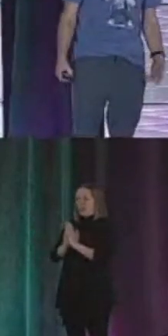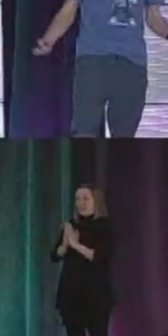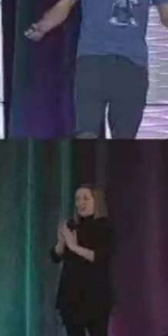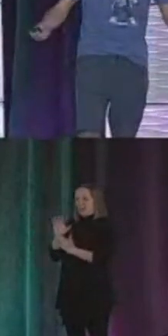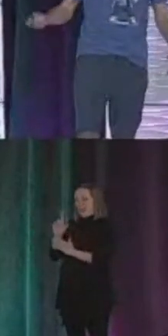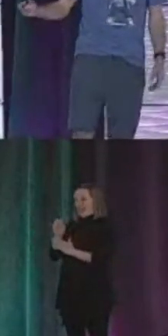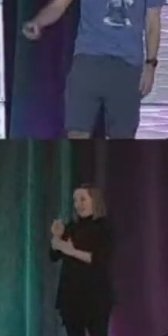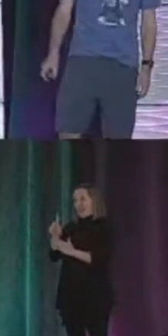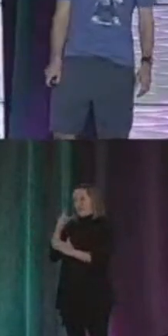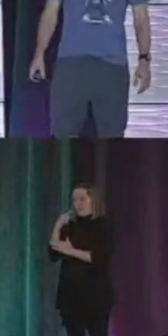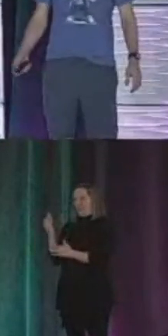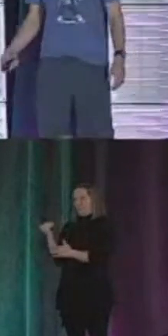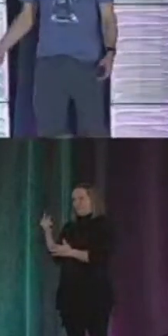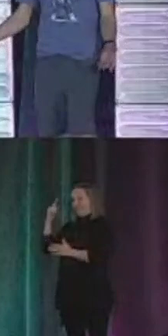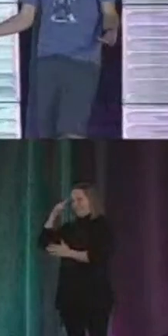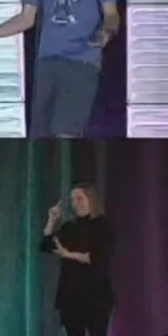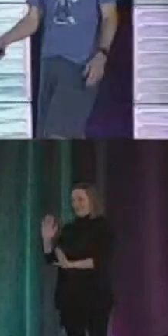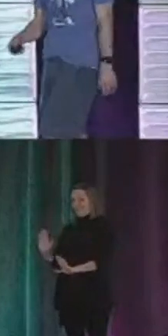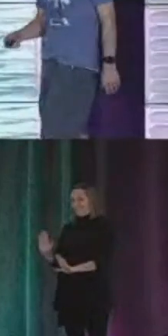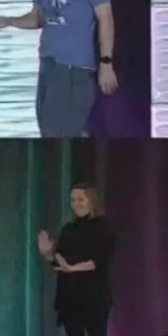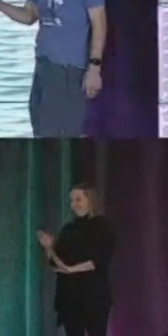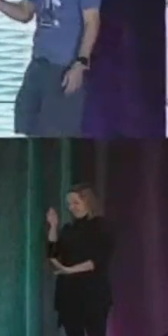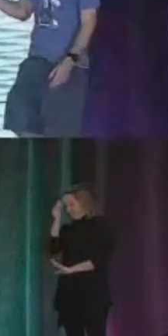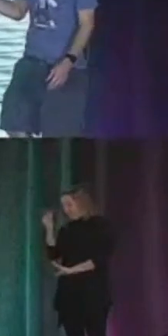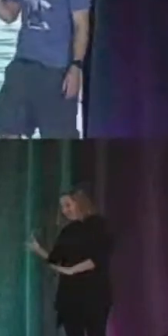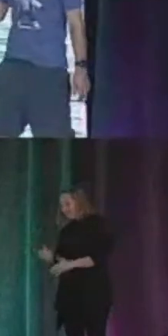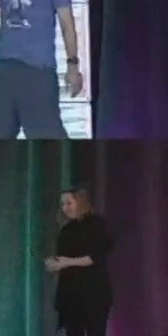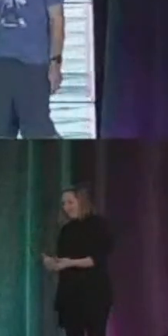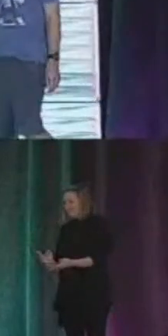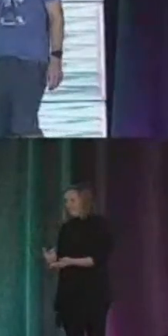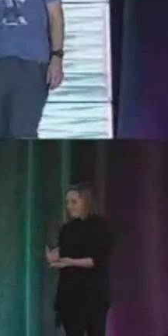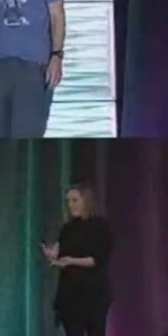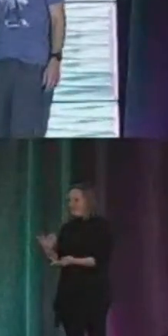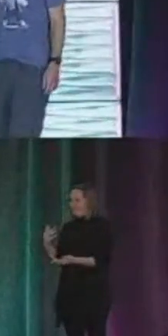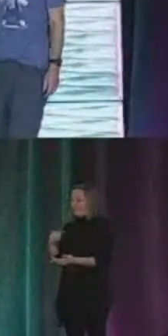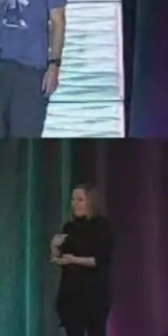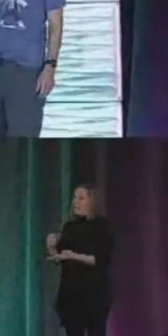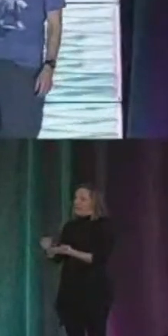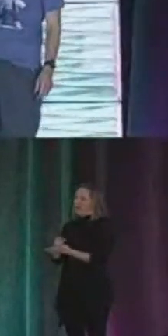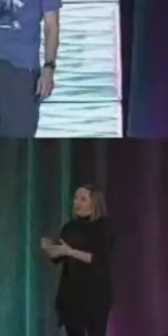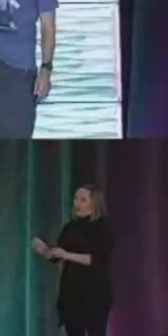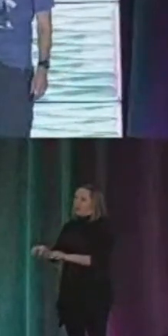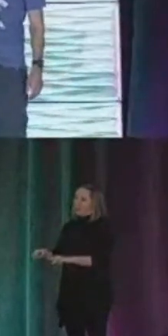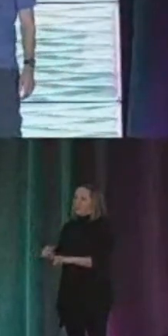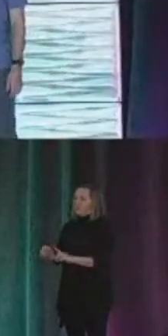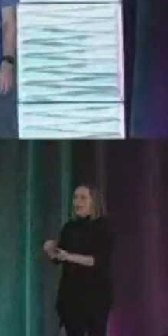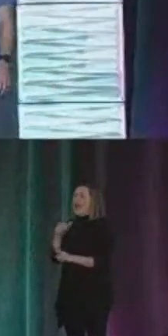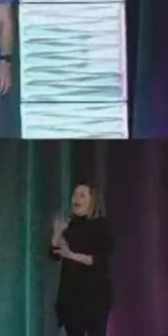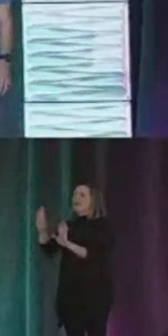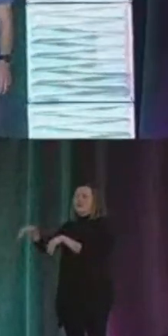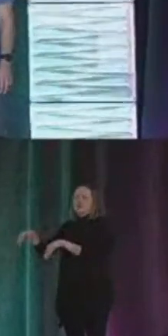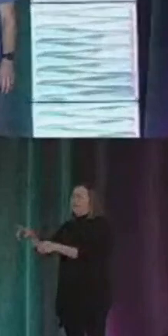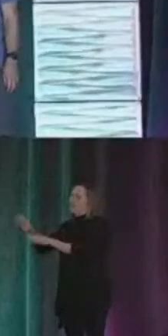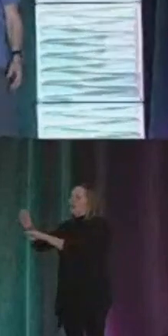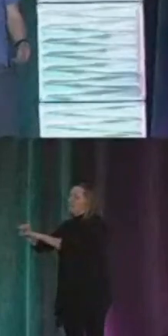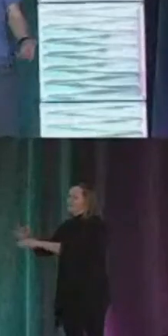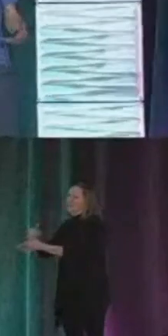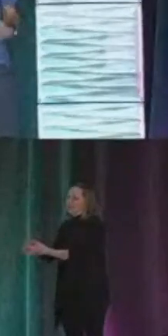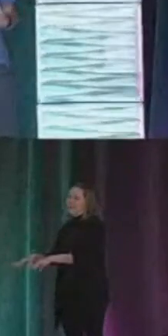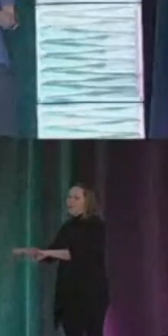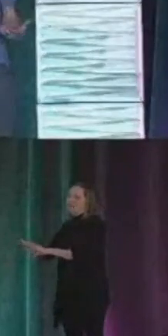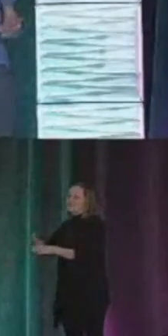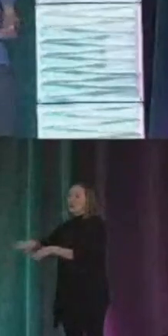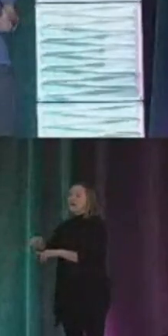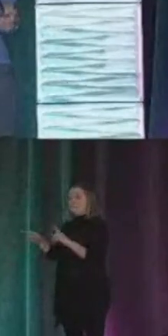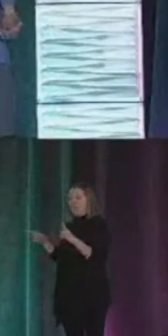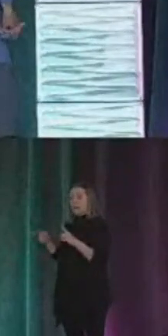So like, okay, yeah, you got to put in a credit card, I guess. No, I don't mean to diminish the importance of this, but